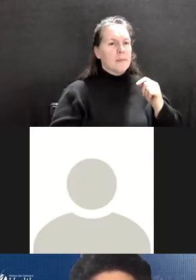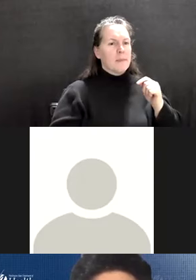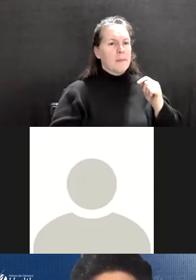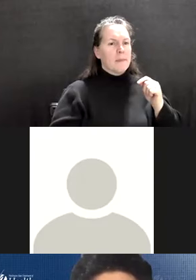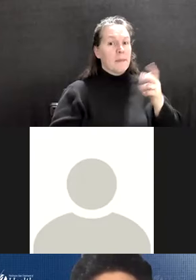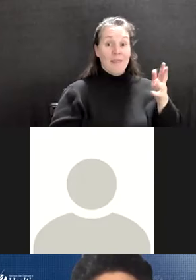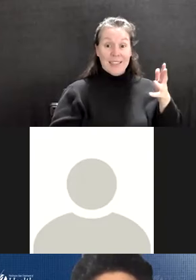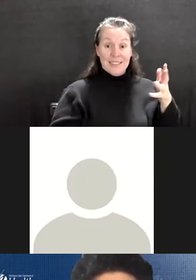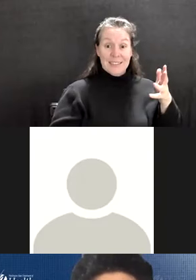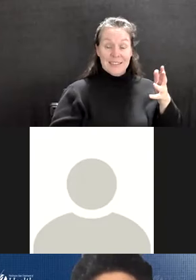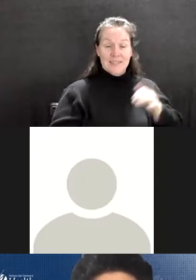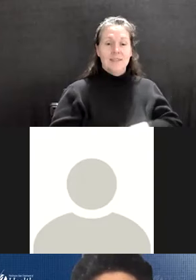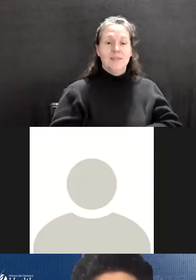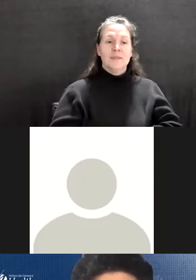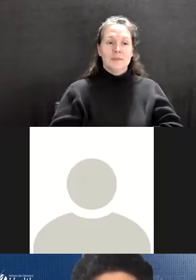That's it?